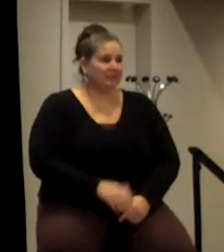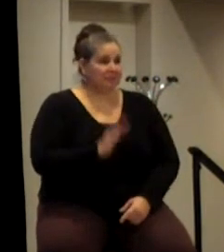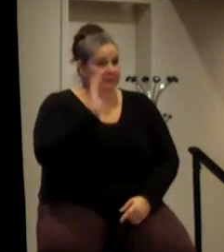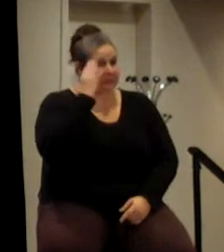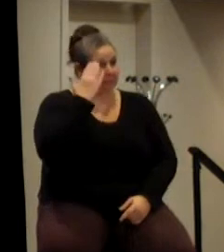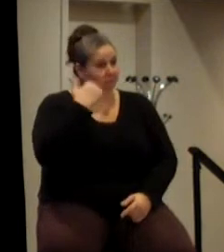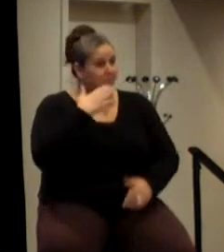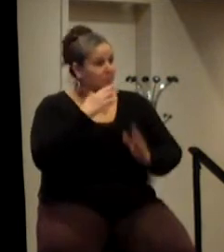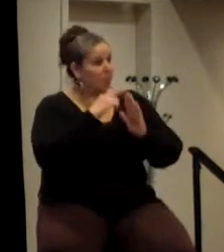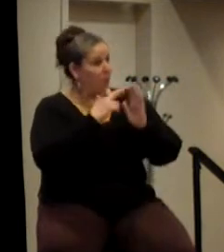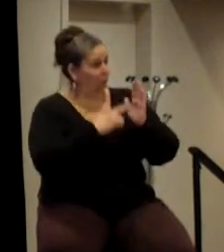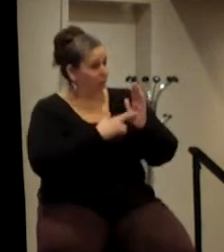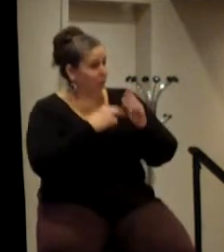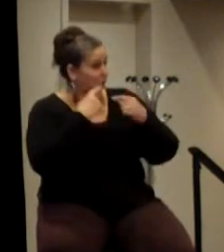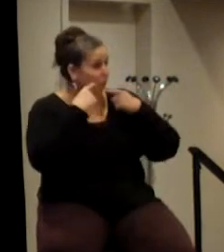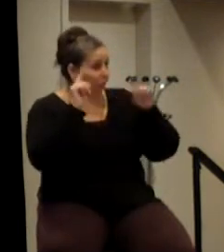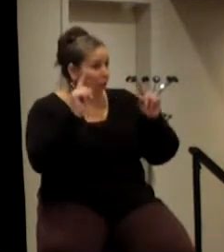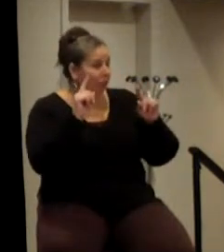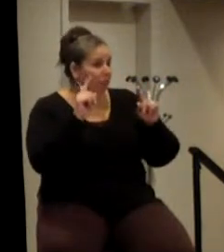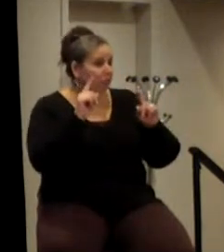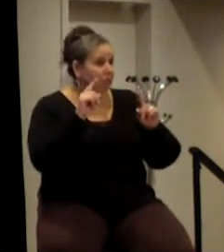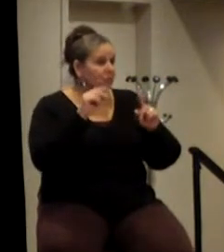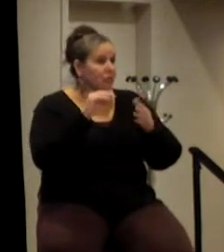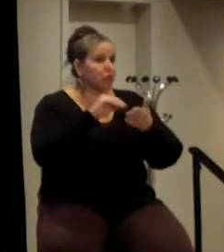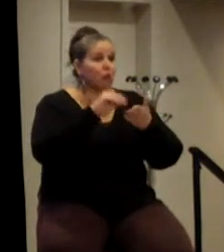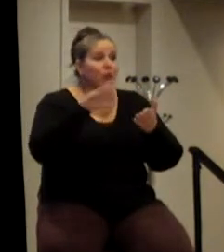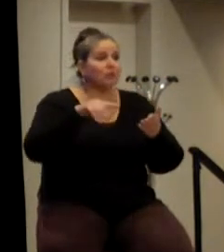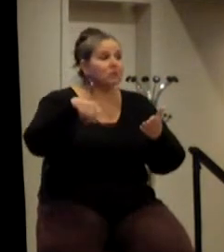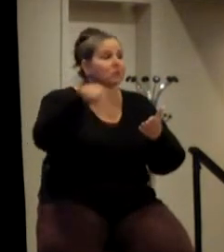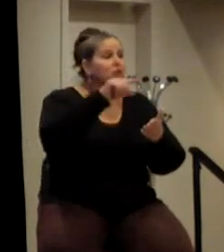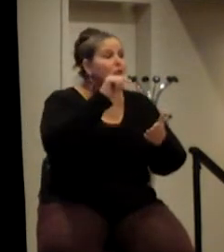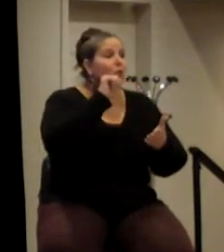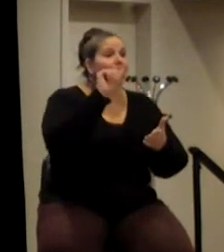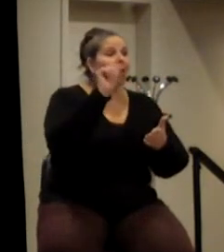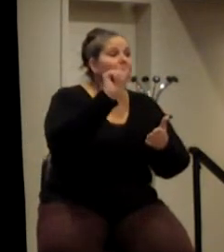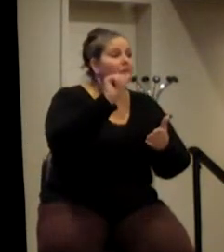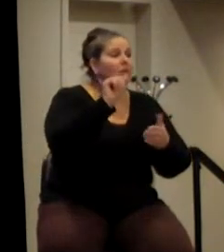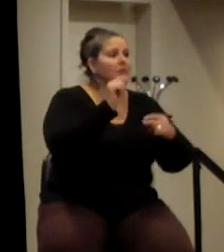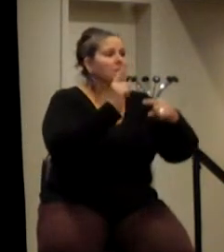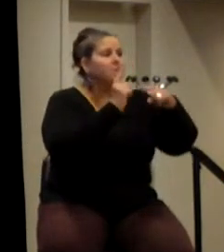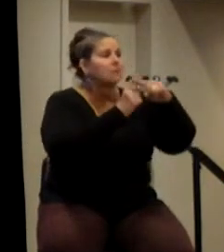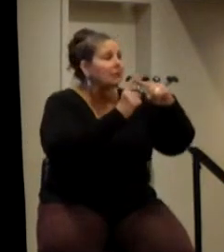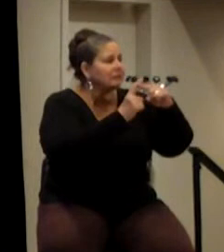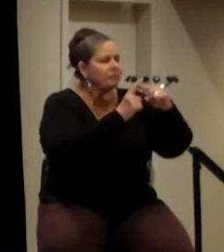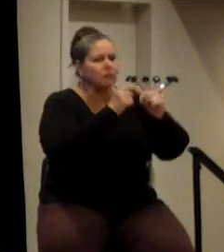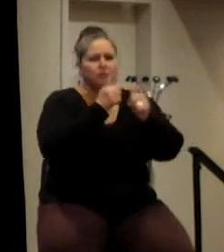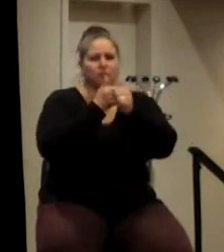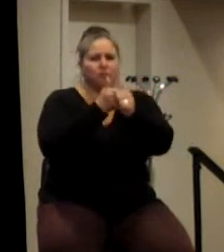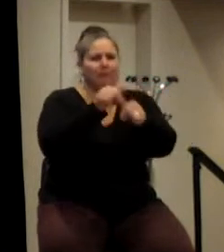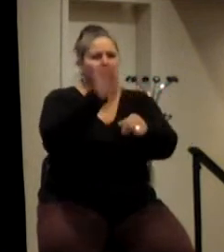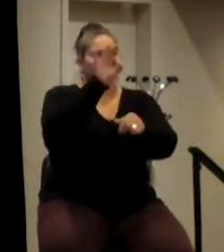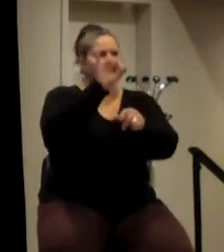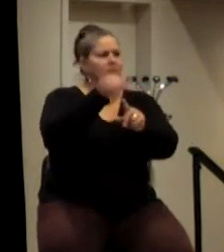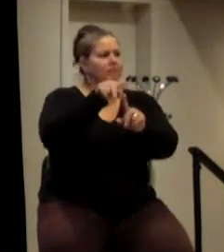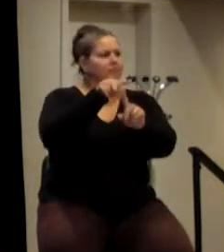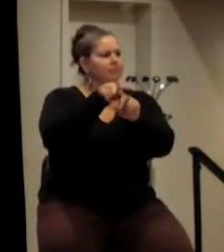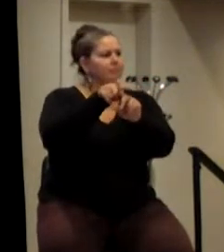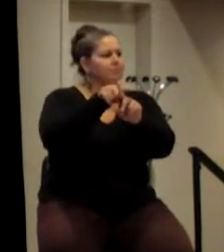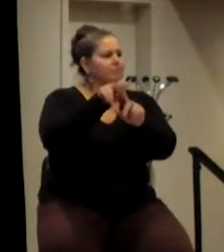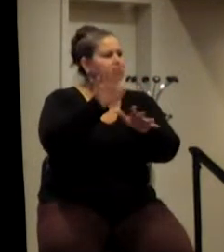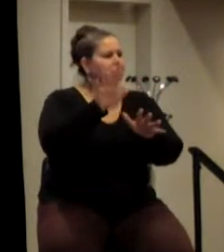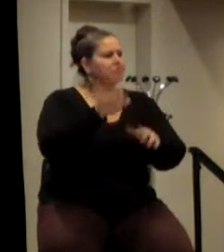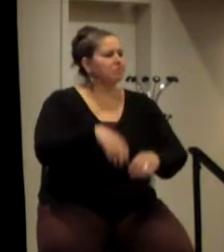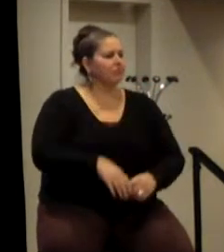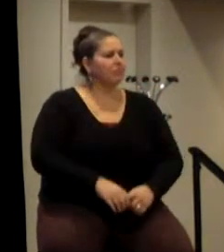were positive, and we found that because of our testing program. That saved other cases. So the rule